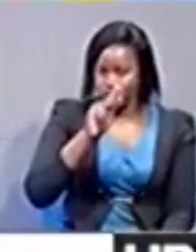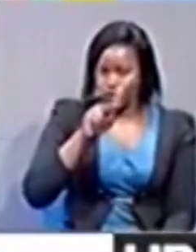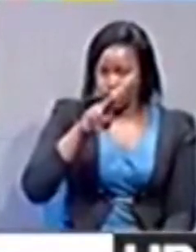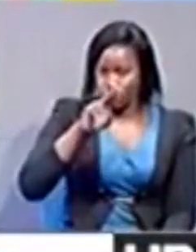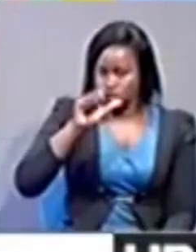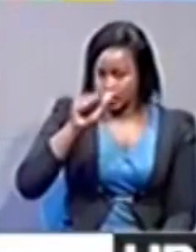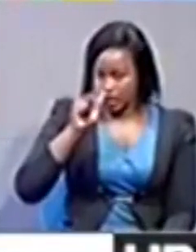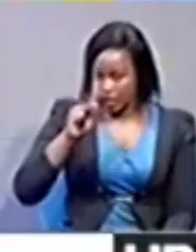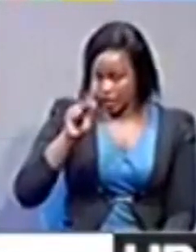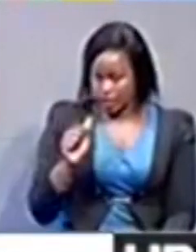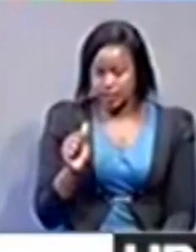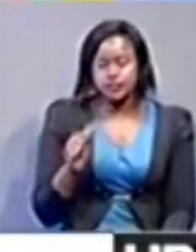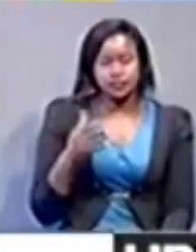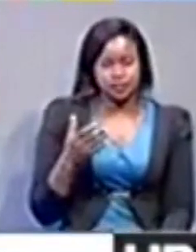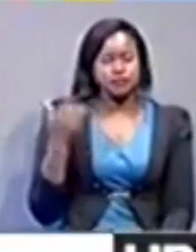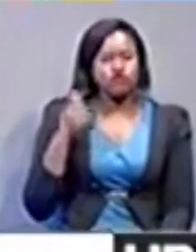They kusakad